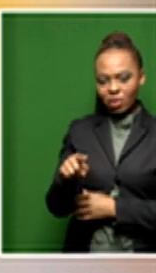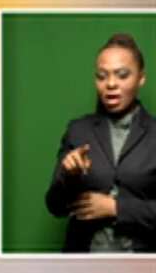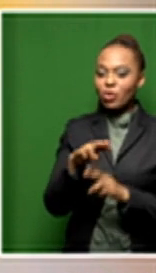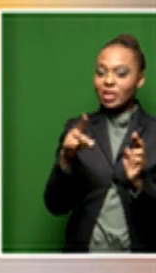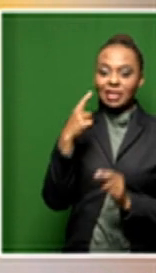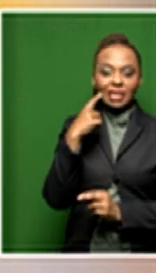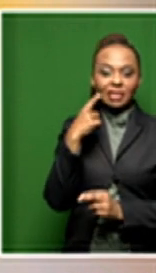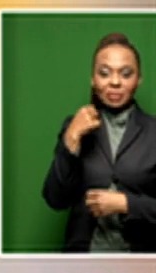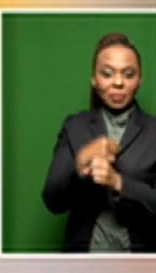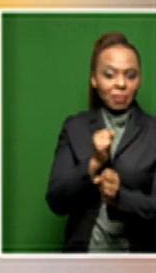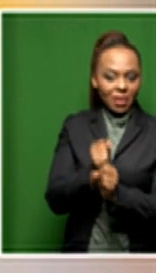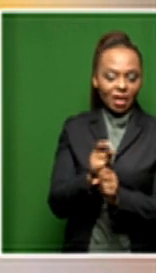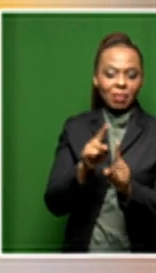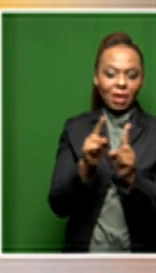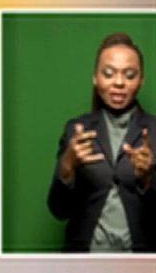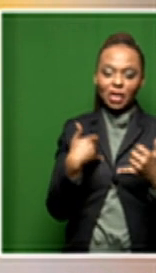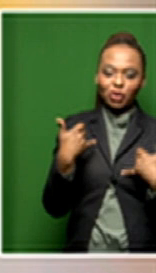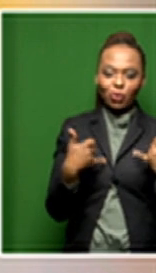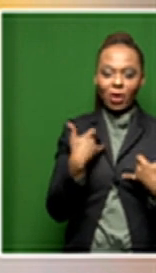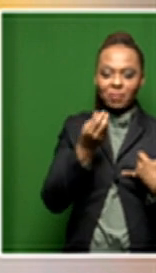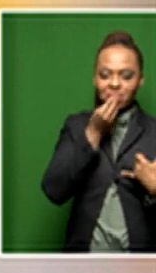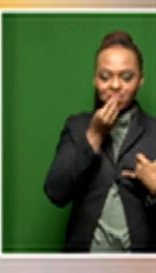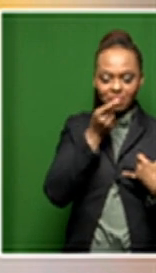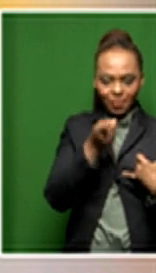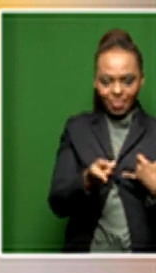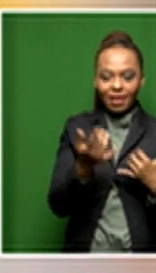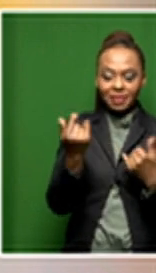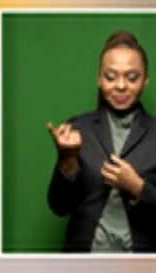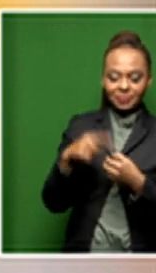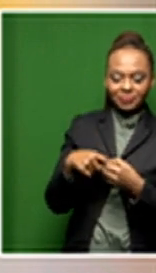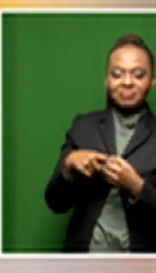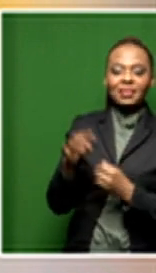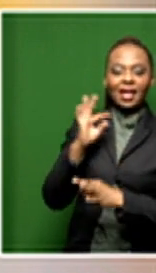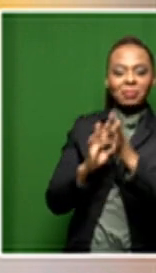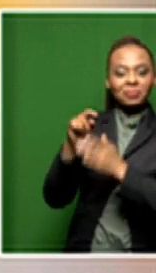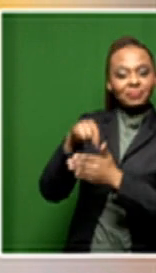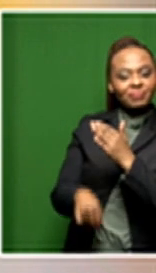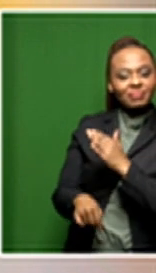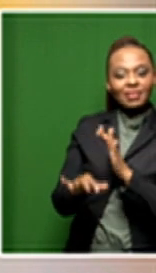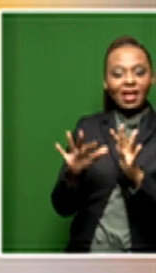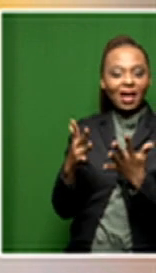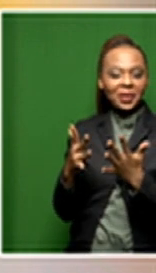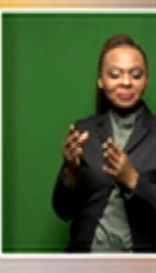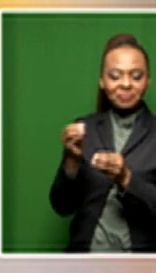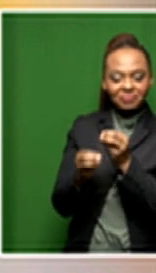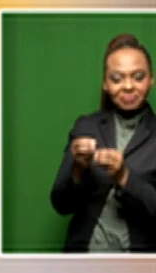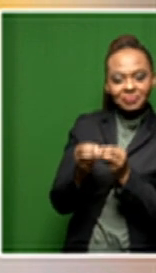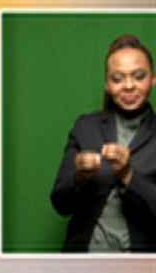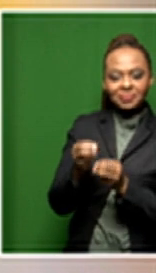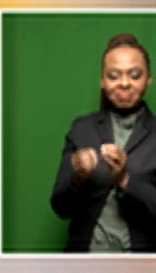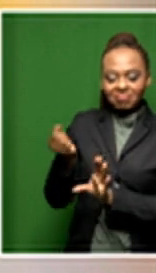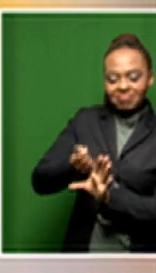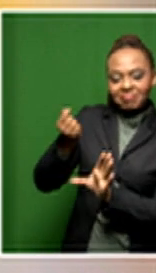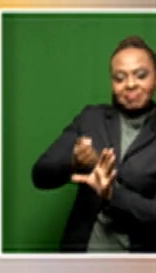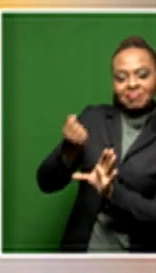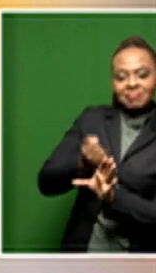but also fun. She joins us this morning to share a bit more on how to ignite a spark to get you in front of your stove to cook that